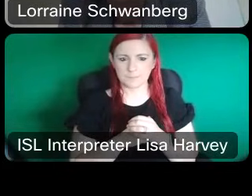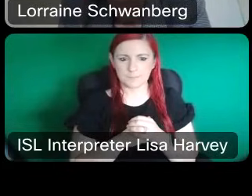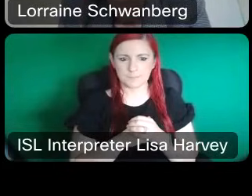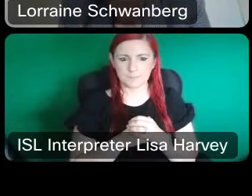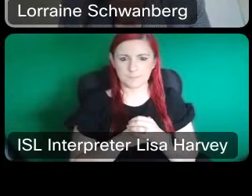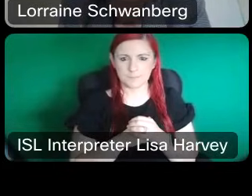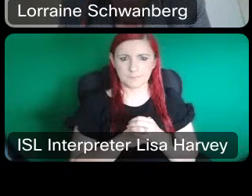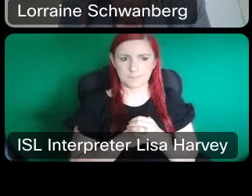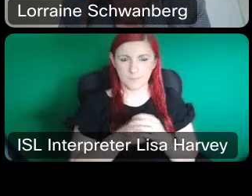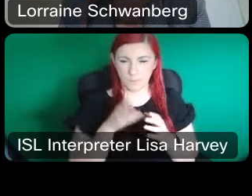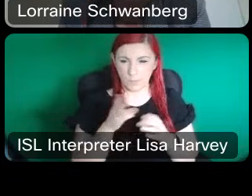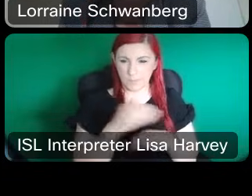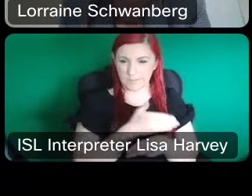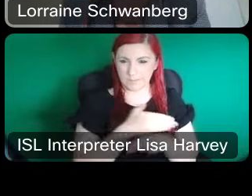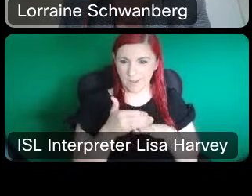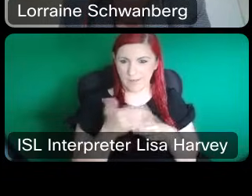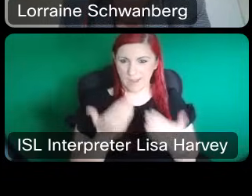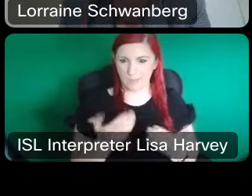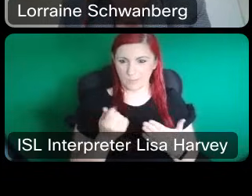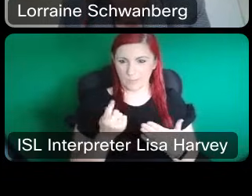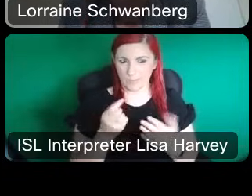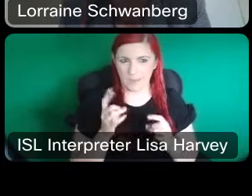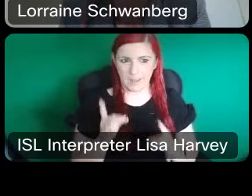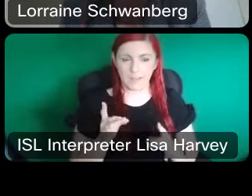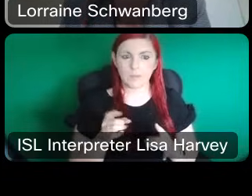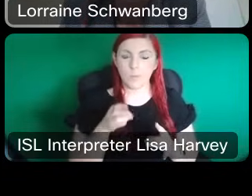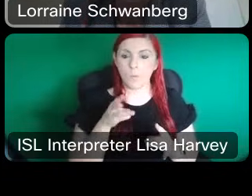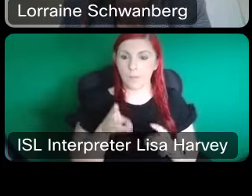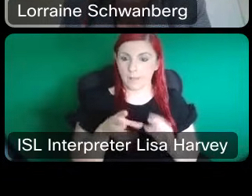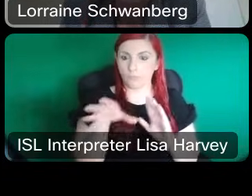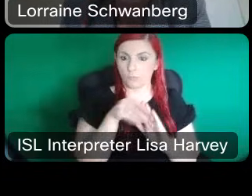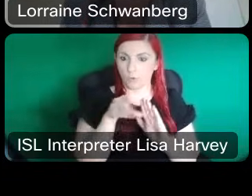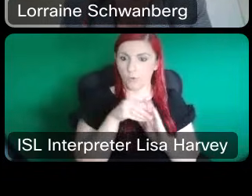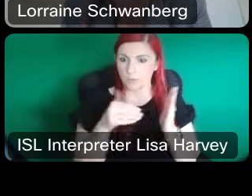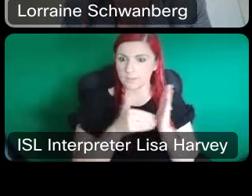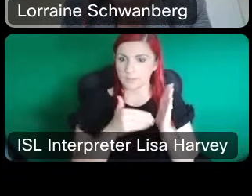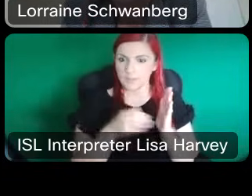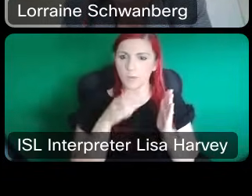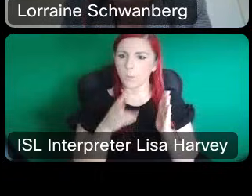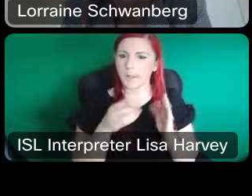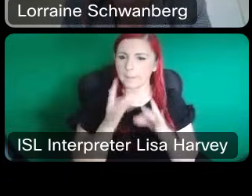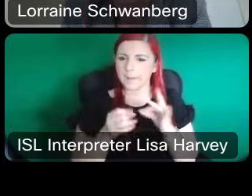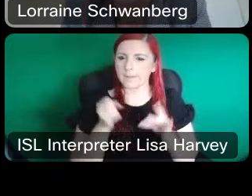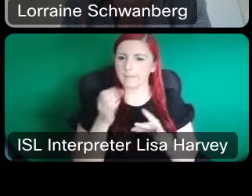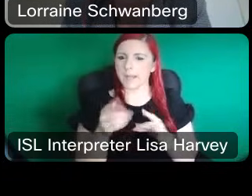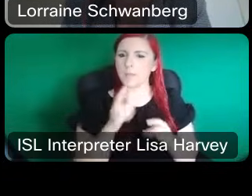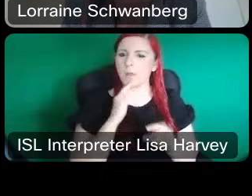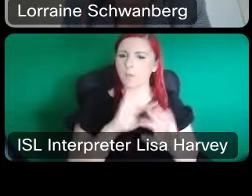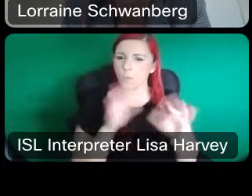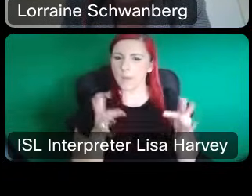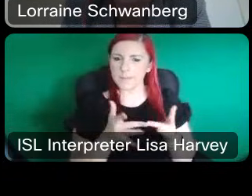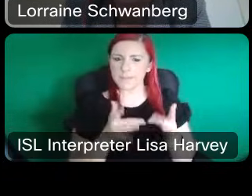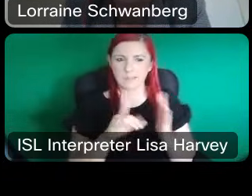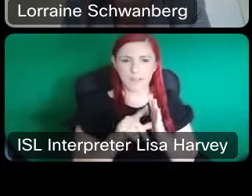we are going to start the session now. So the session is being recorded and will be available on our website. So for any